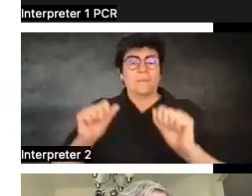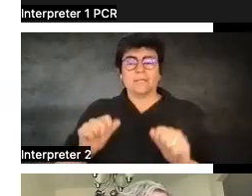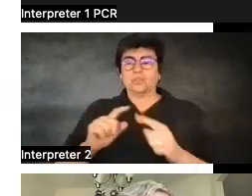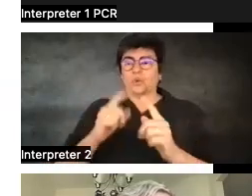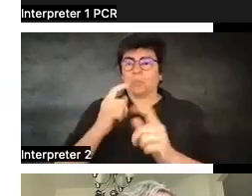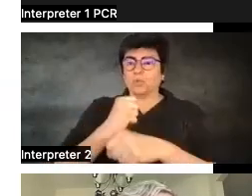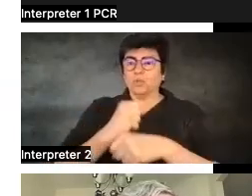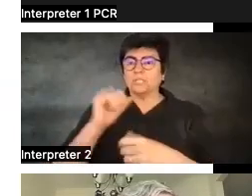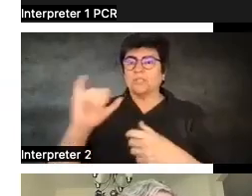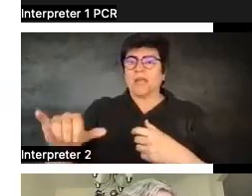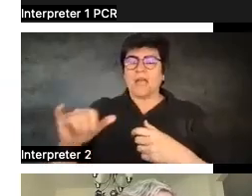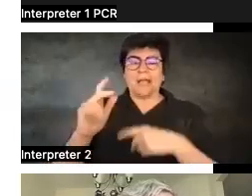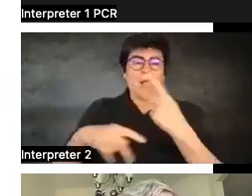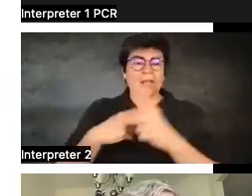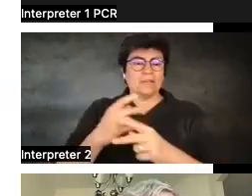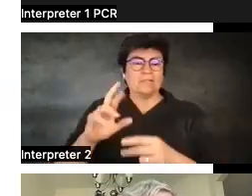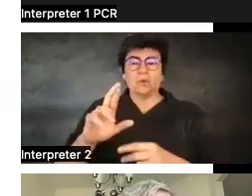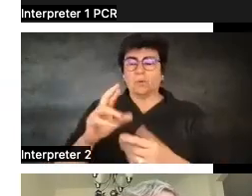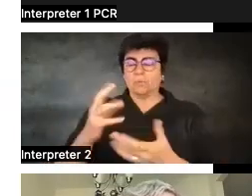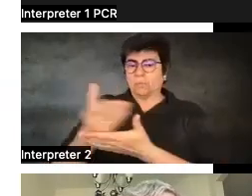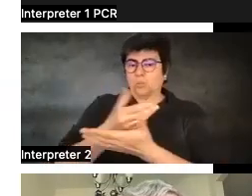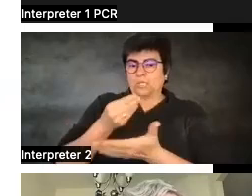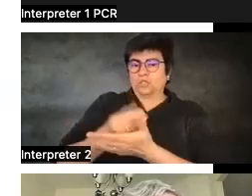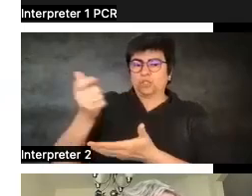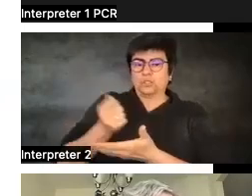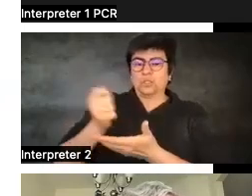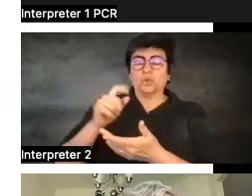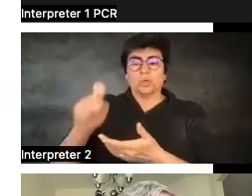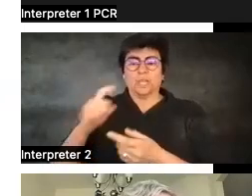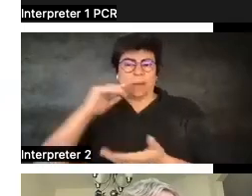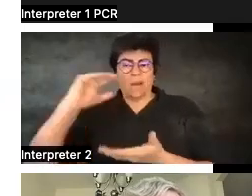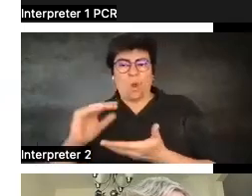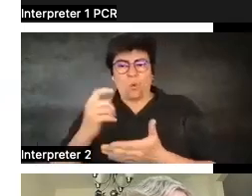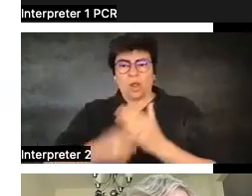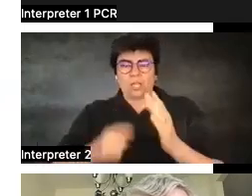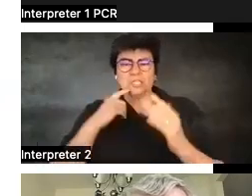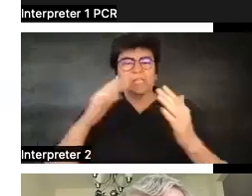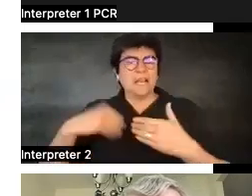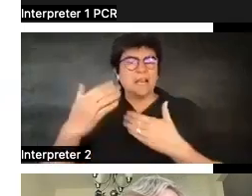the kind of returns you need at a lower cost. So let's move to the next slide here.